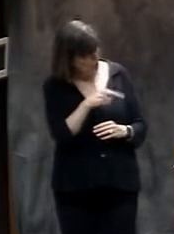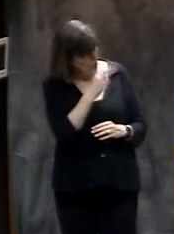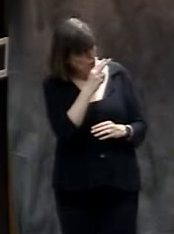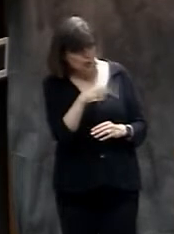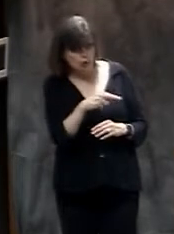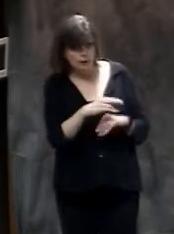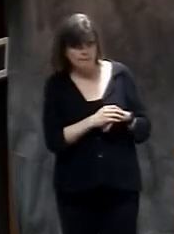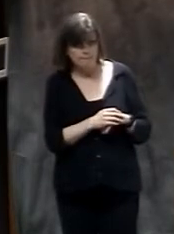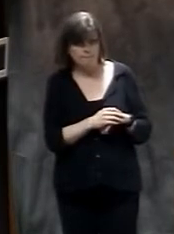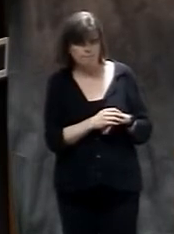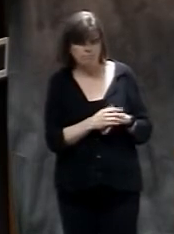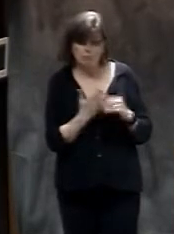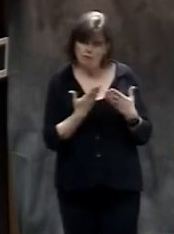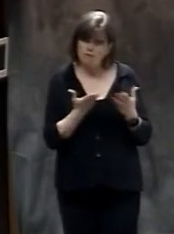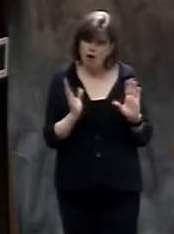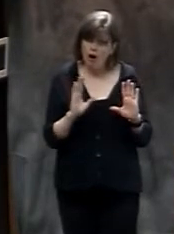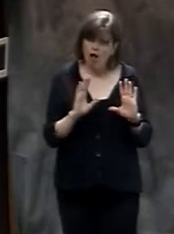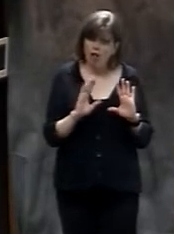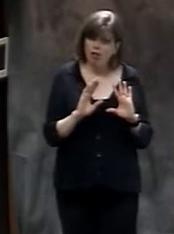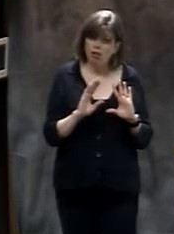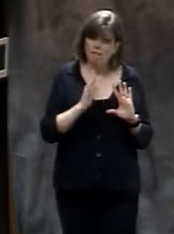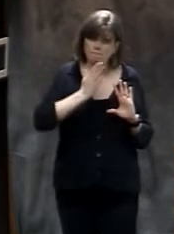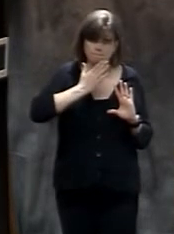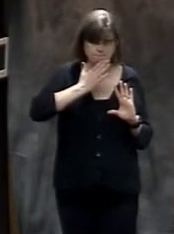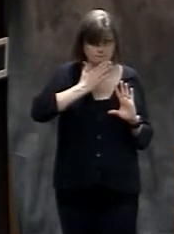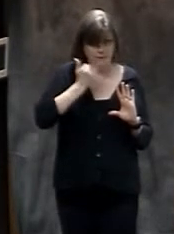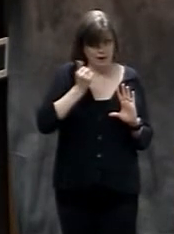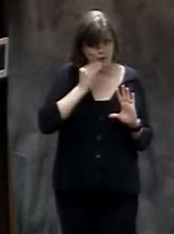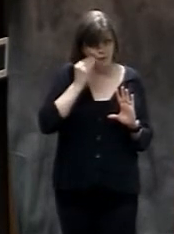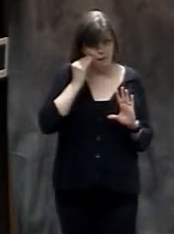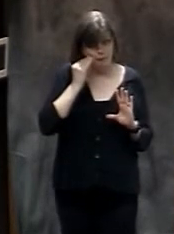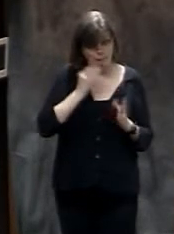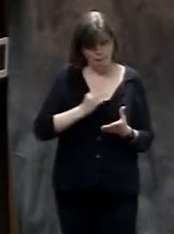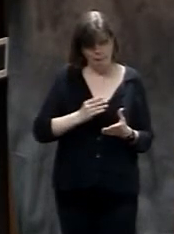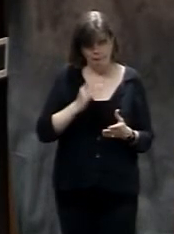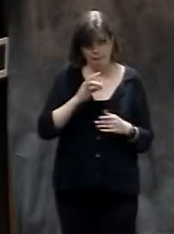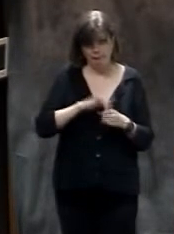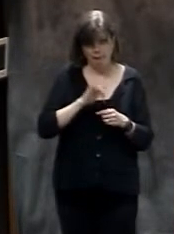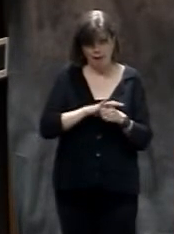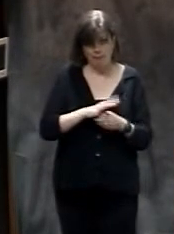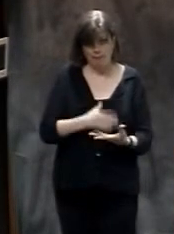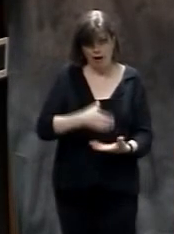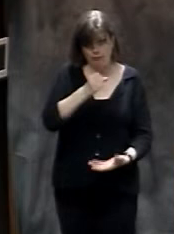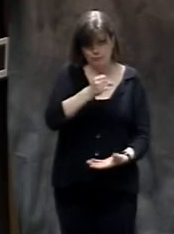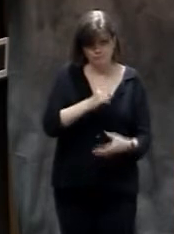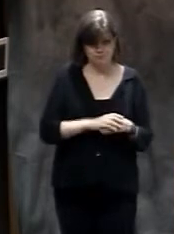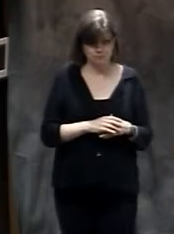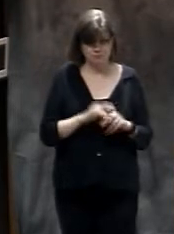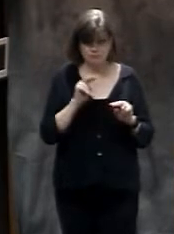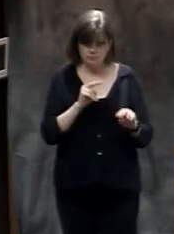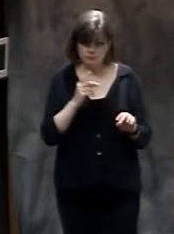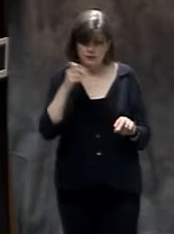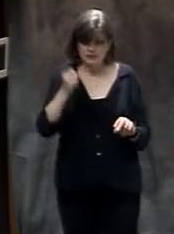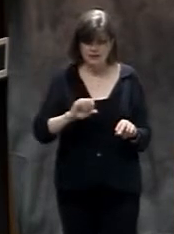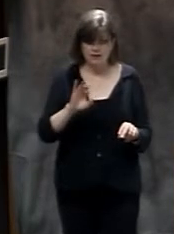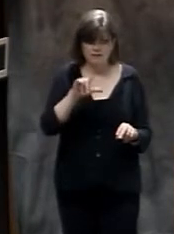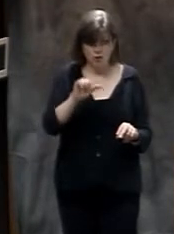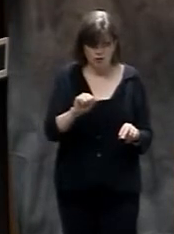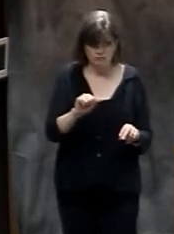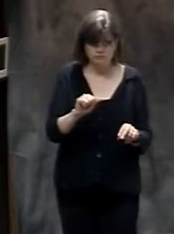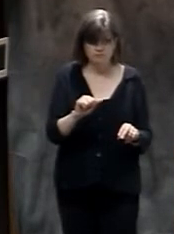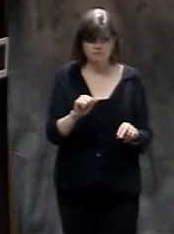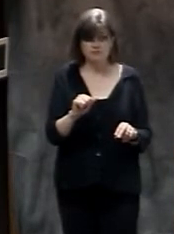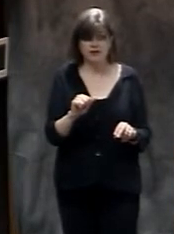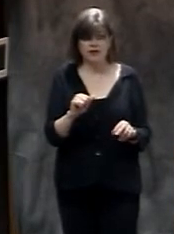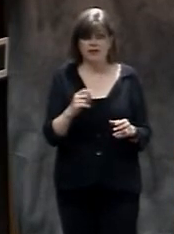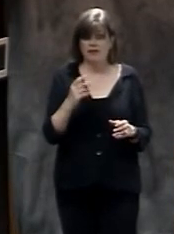that overall it's much more suitable in this plastic bottle. You can see, for example, if you look at South Florida, it's red for the plastic bottle.